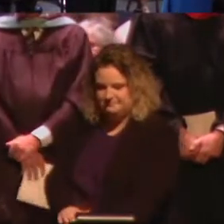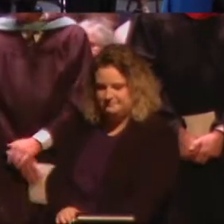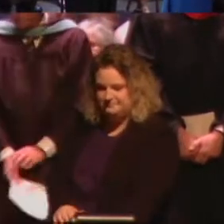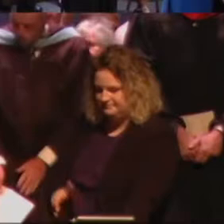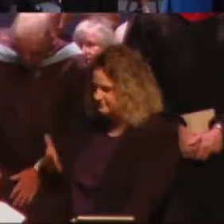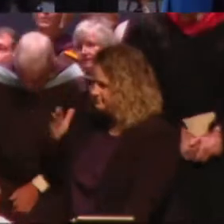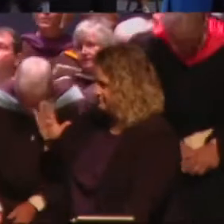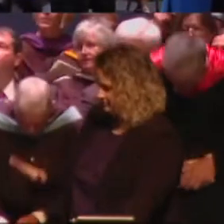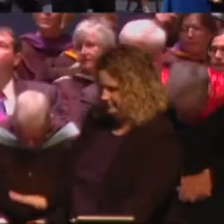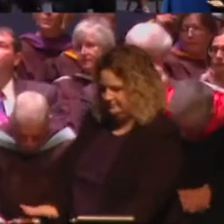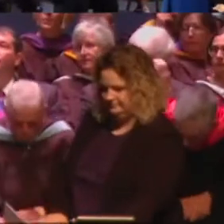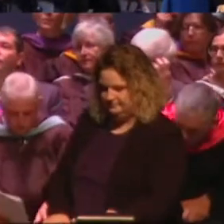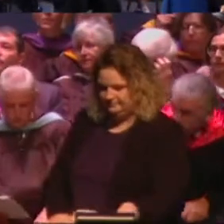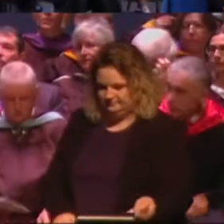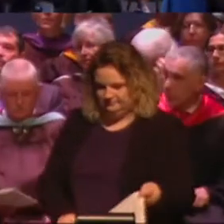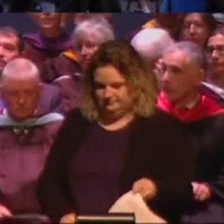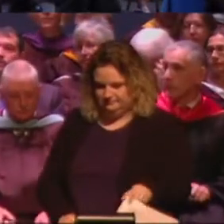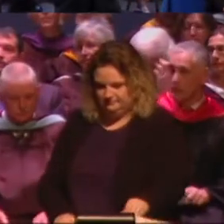You all may be seated.